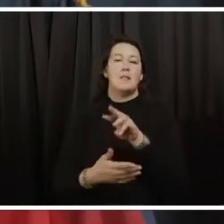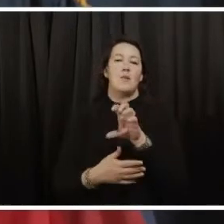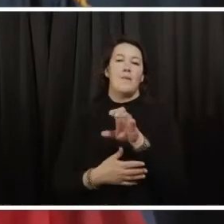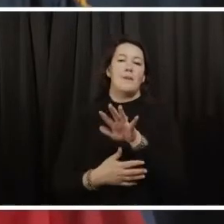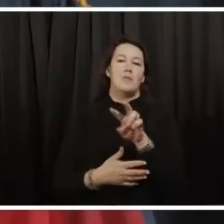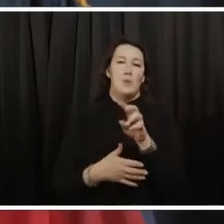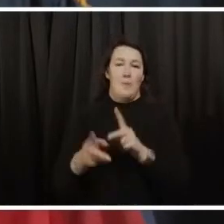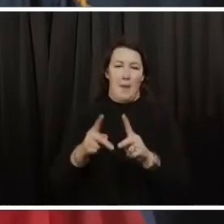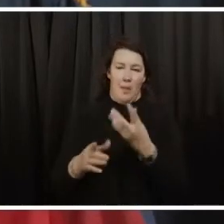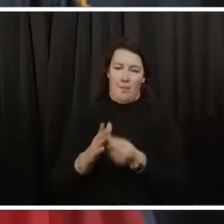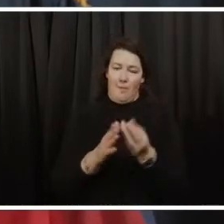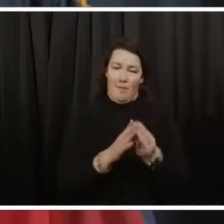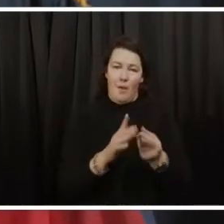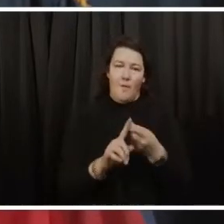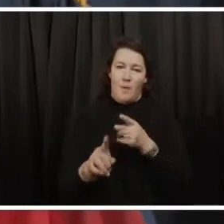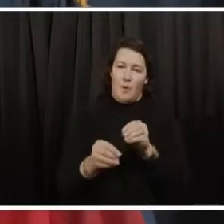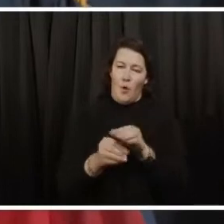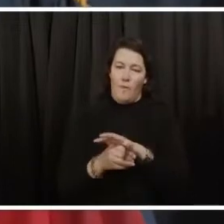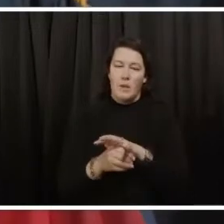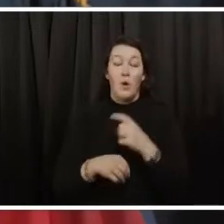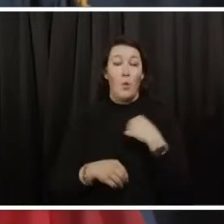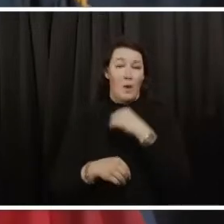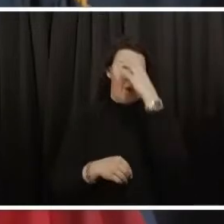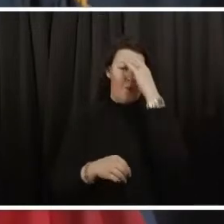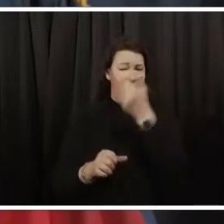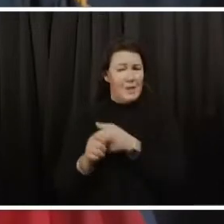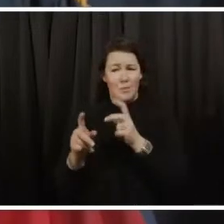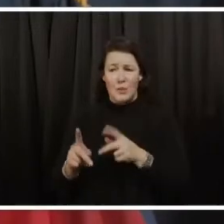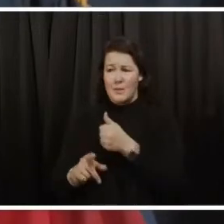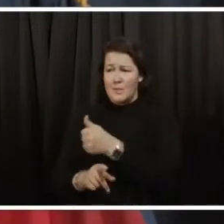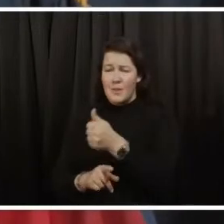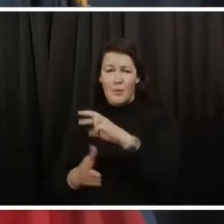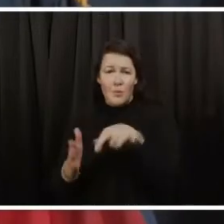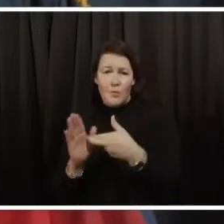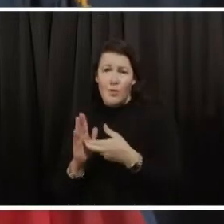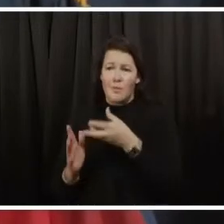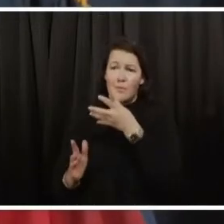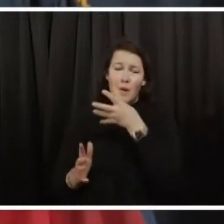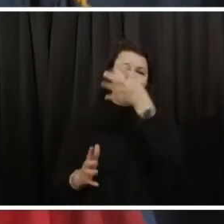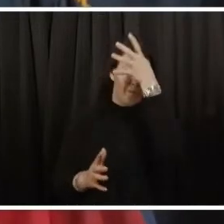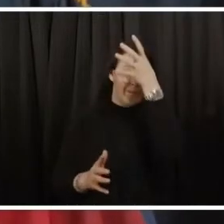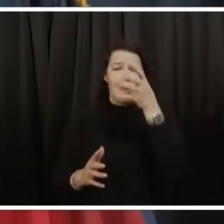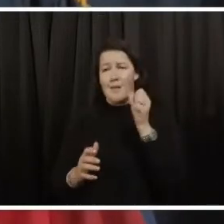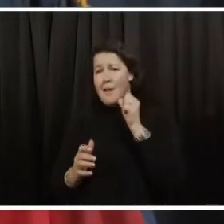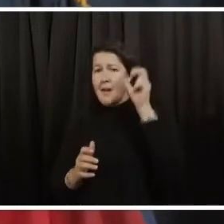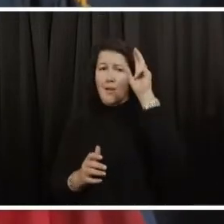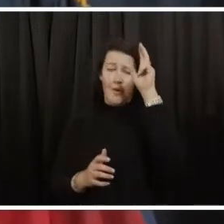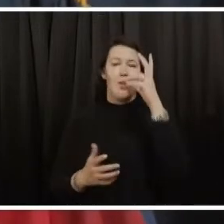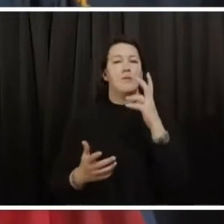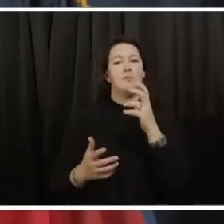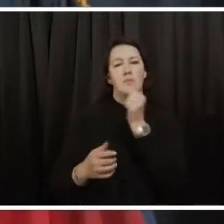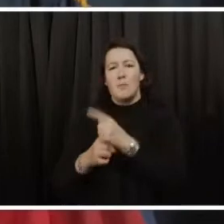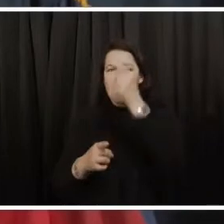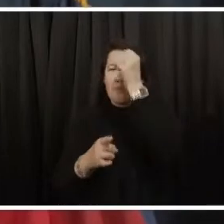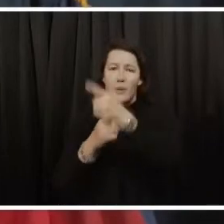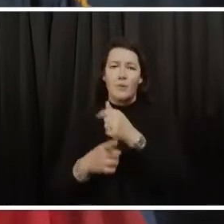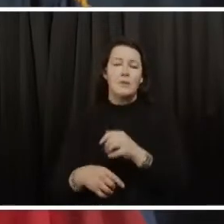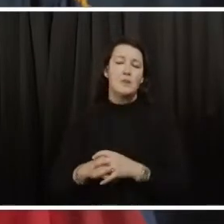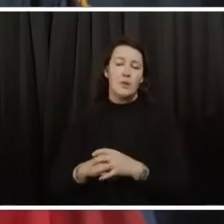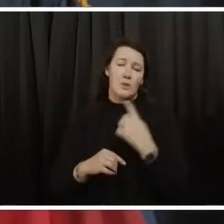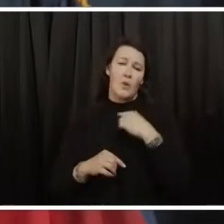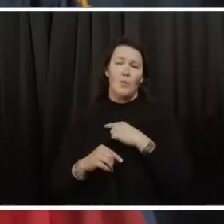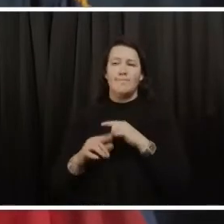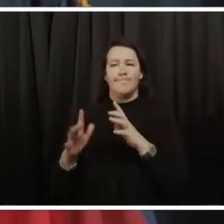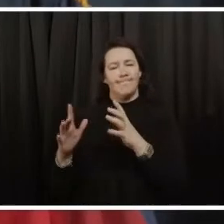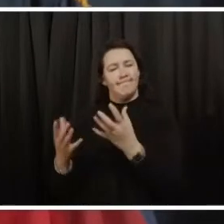COVID. We know that each one was beloved friend, parent, sister, brother. I express my condolences to all the families